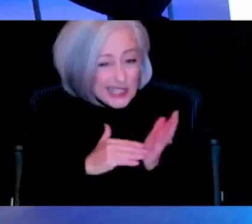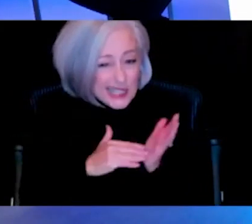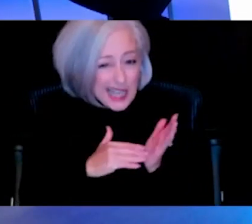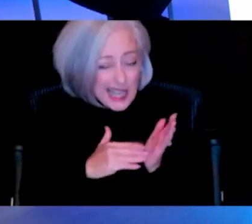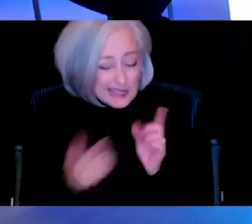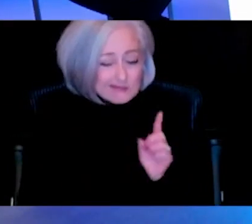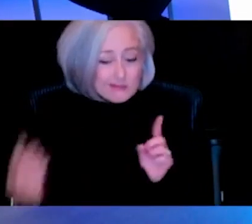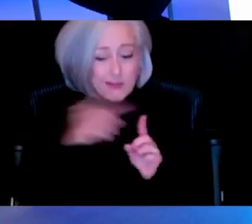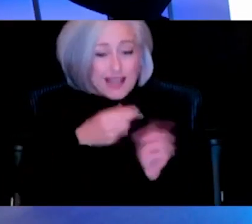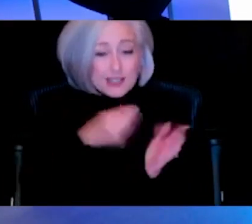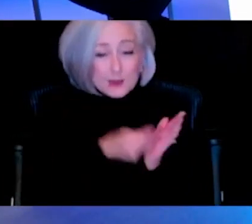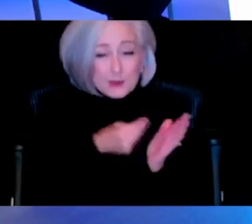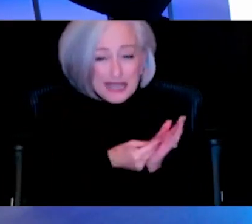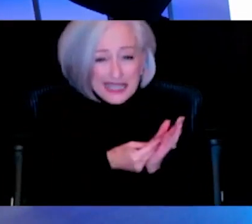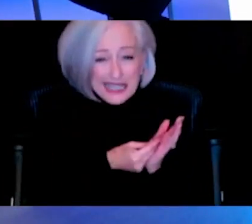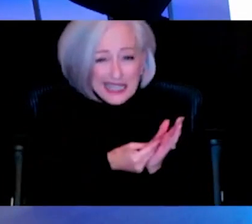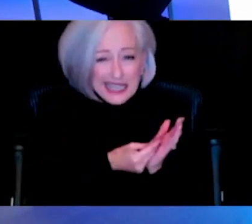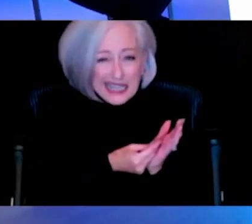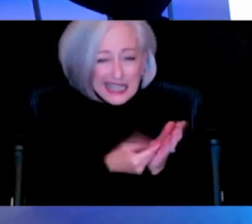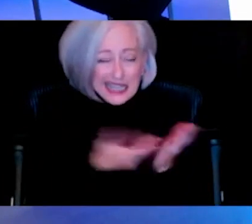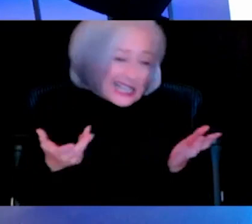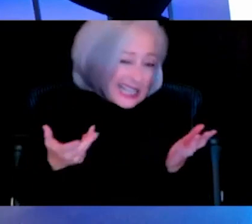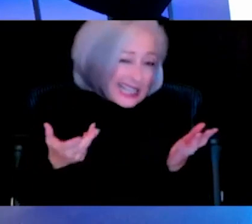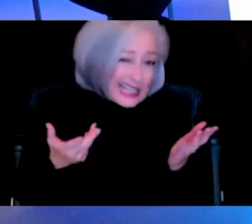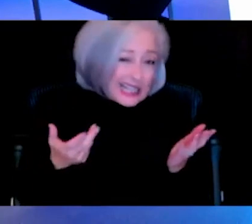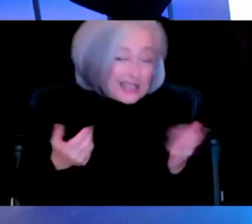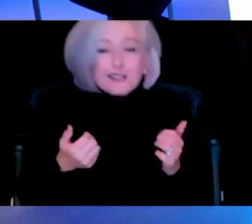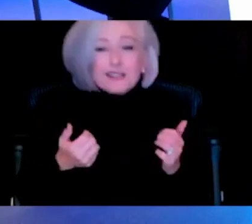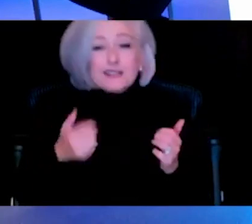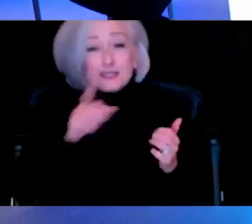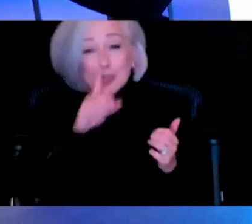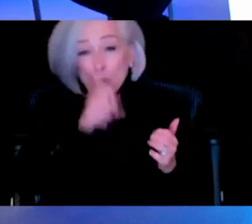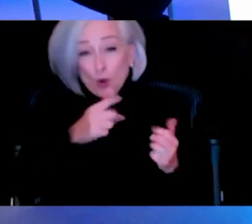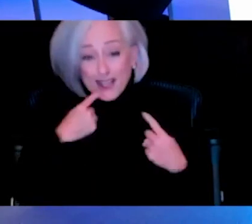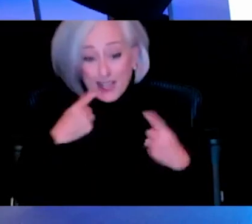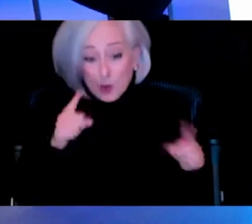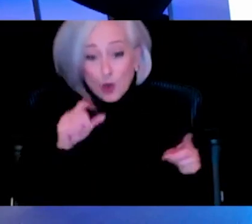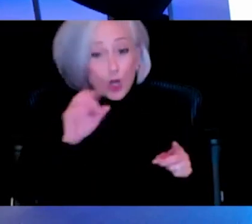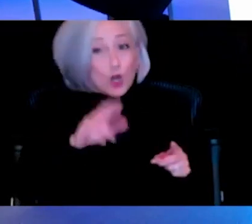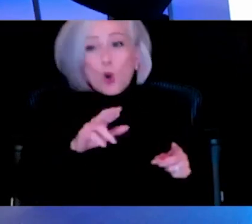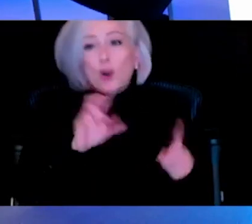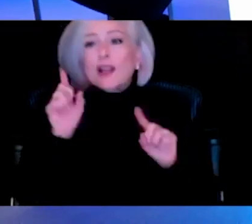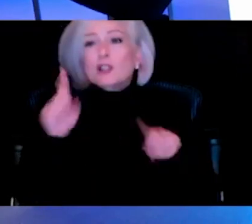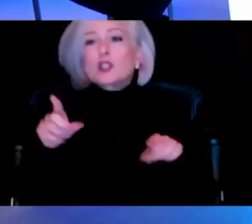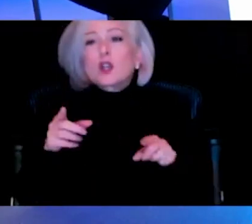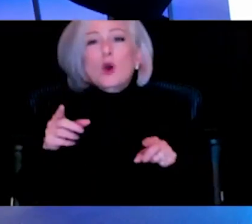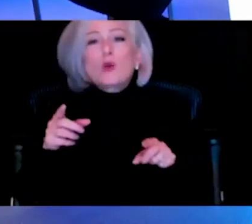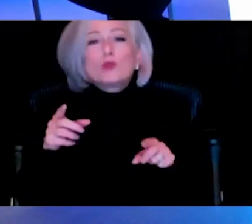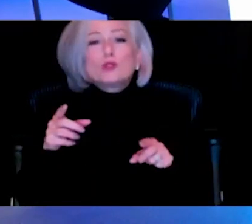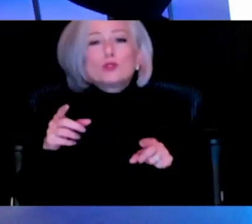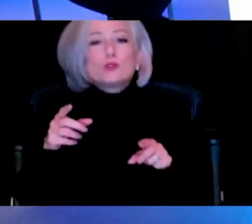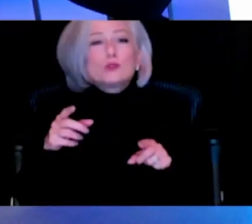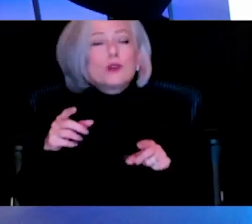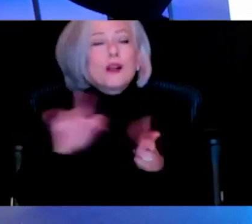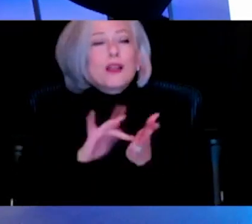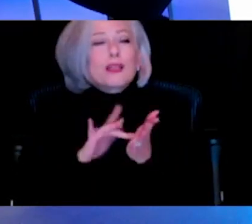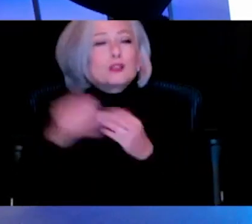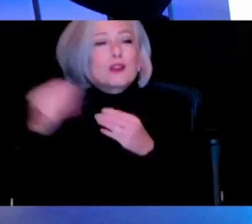spending, money on names that we all know. Is it possible that that's working, or could she go to the drugstore and look 20 years younger?